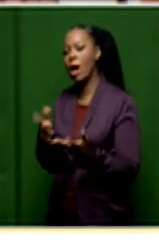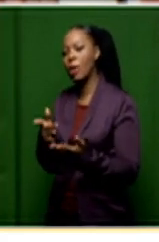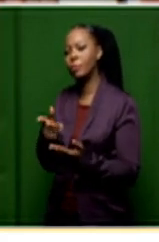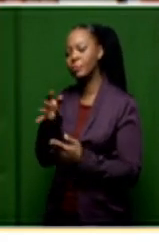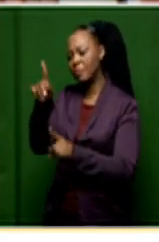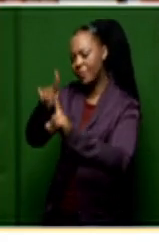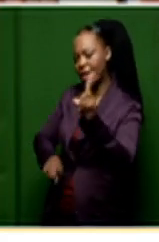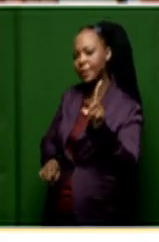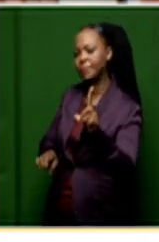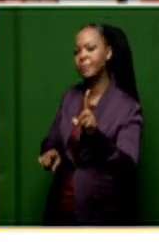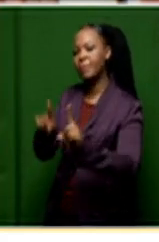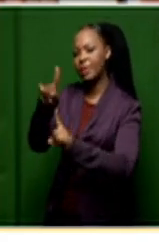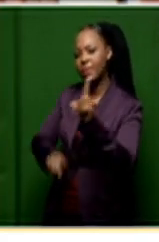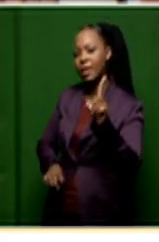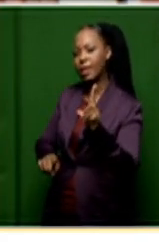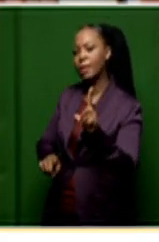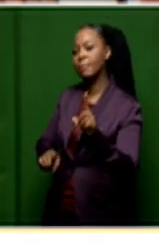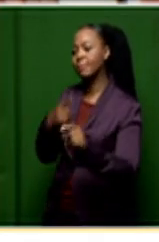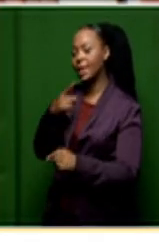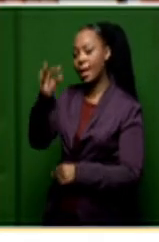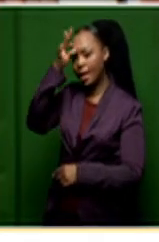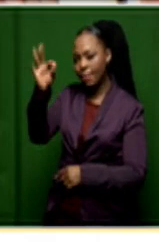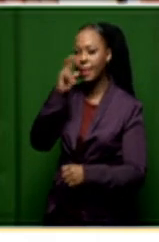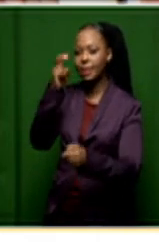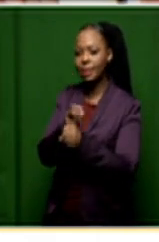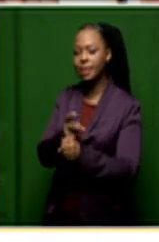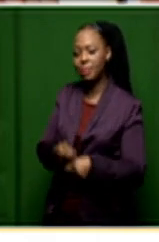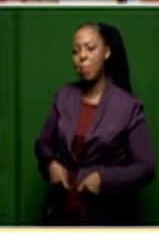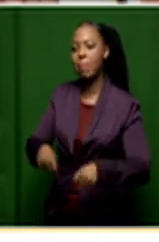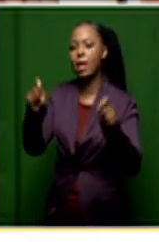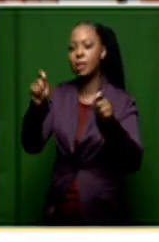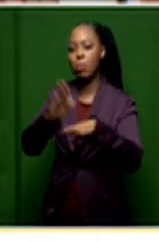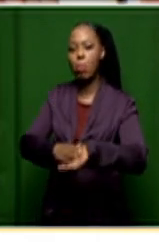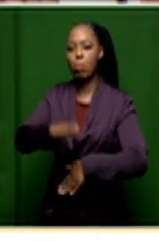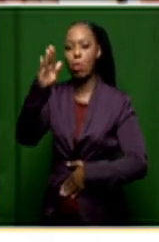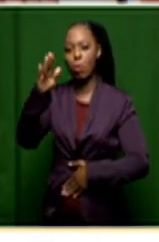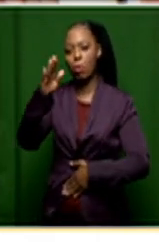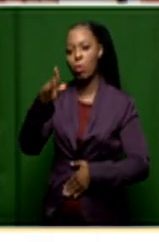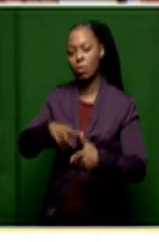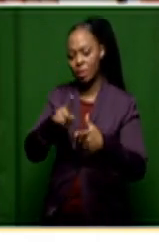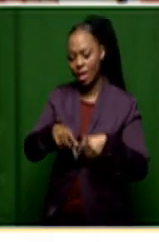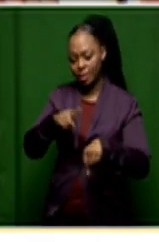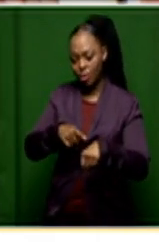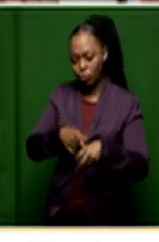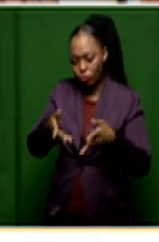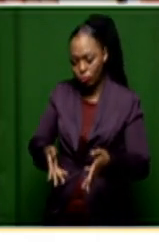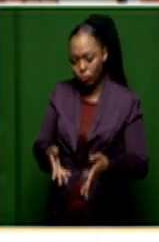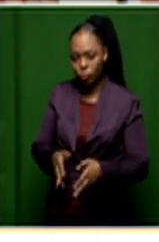government needs to spend more rather than adopt austerity measures at a time like this. What's your view on